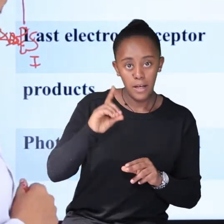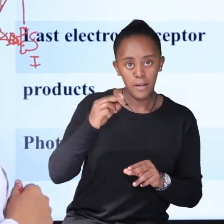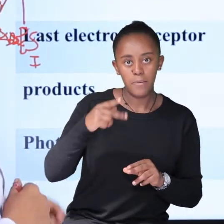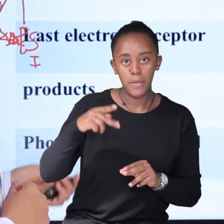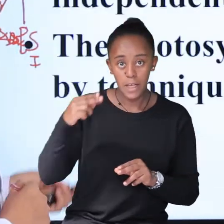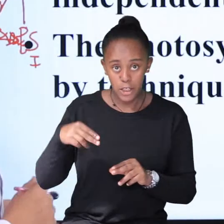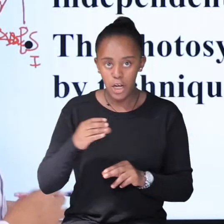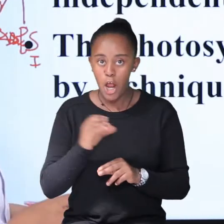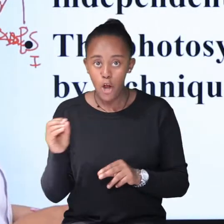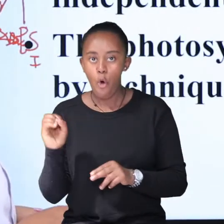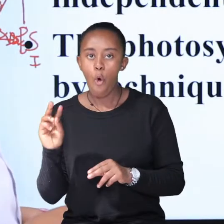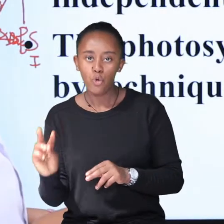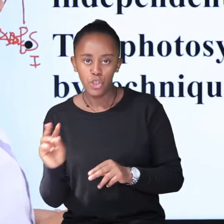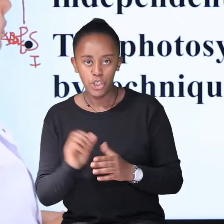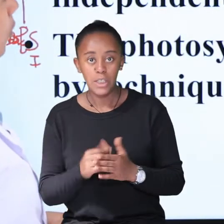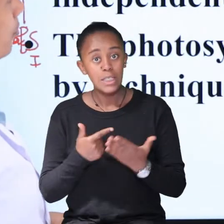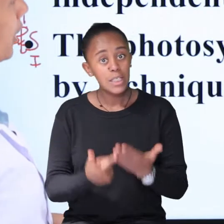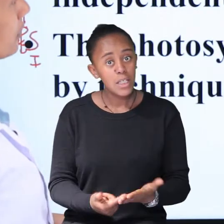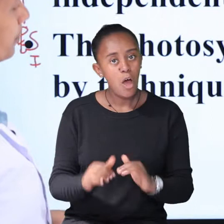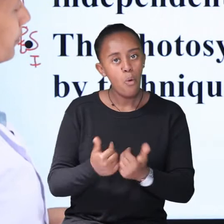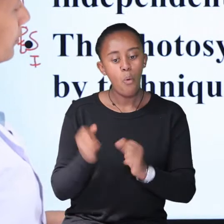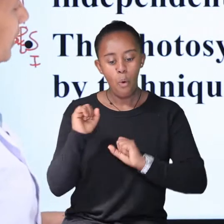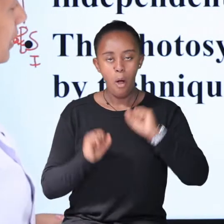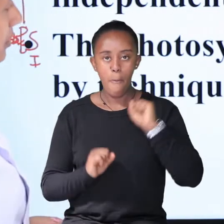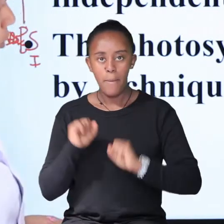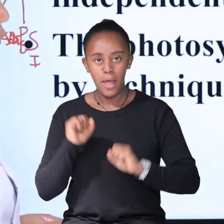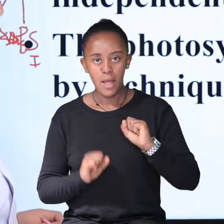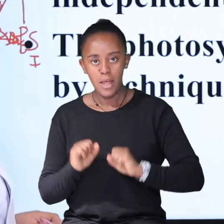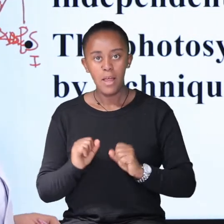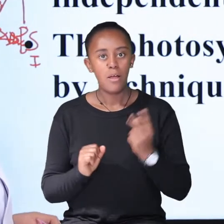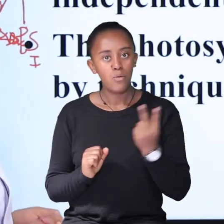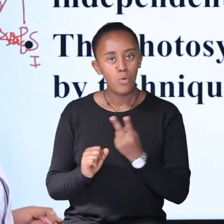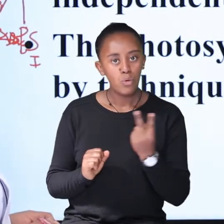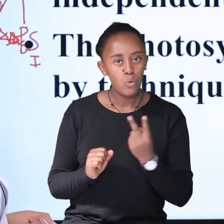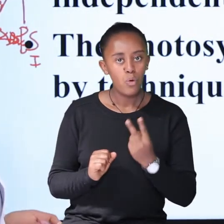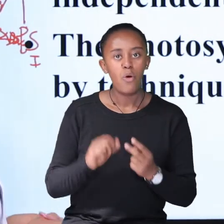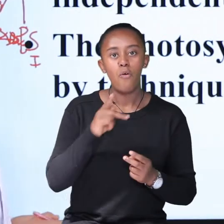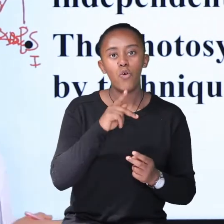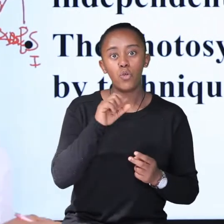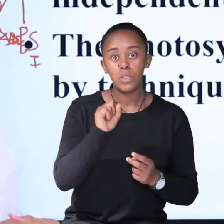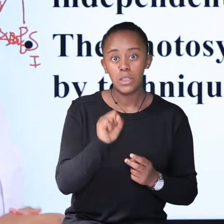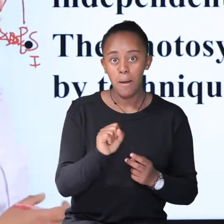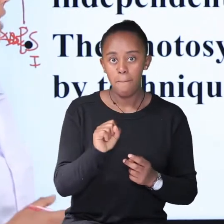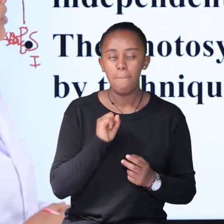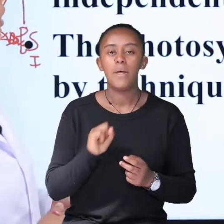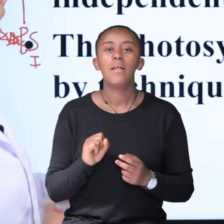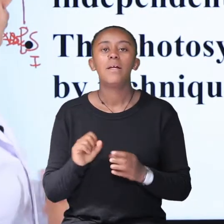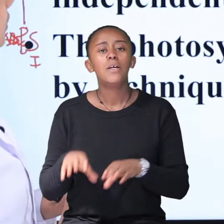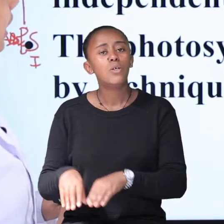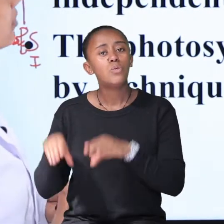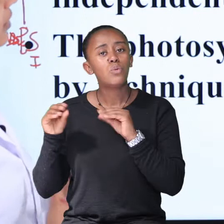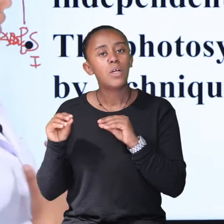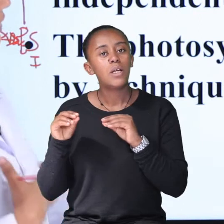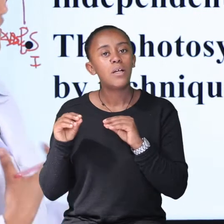oxygen. This is how you can compare the two photosystems. And students, as